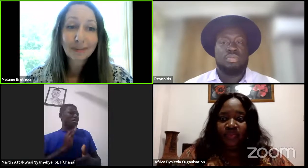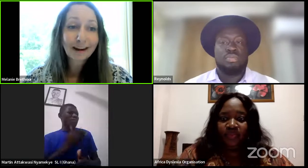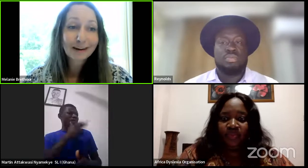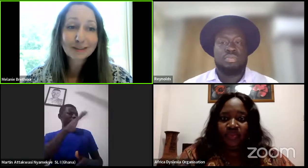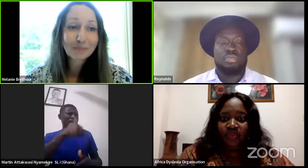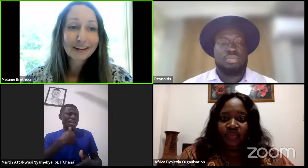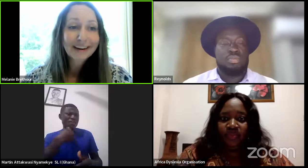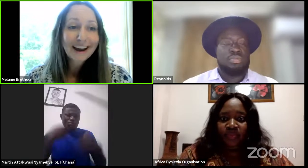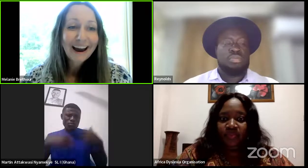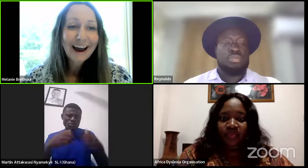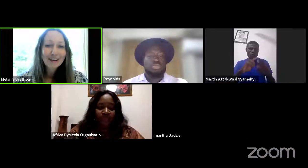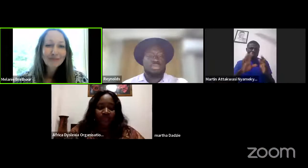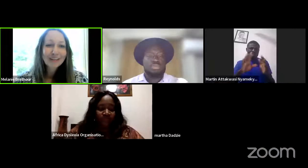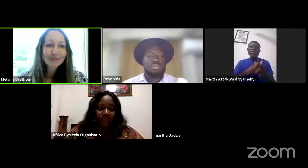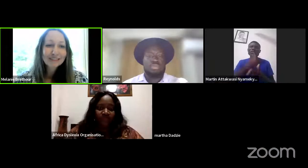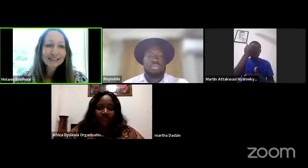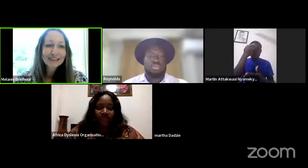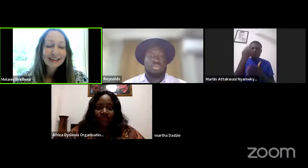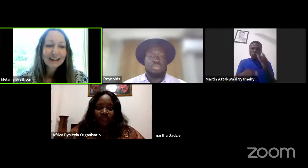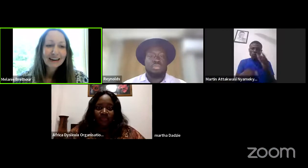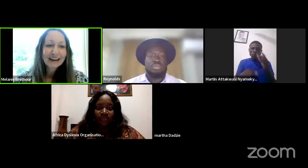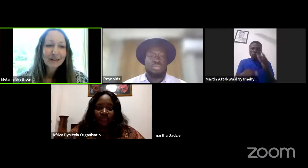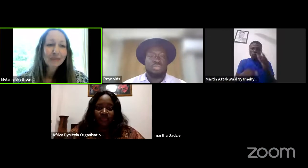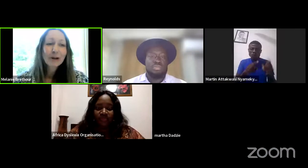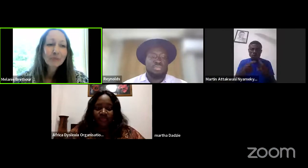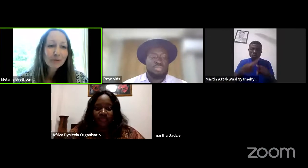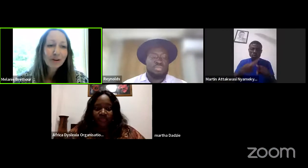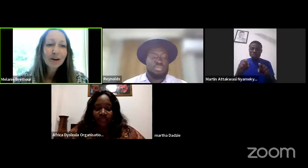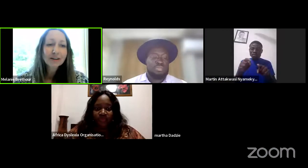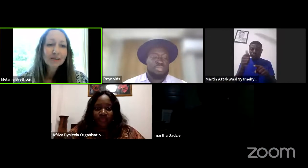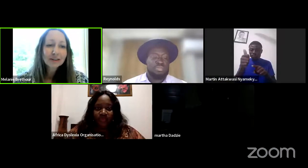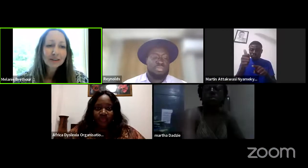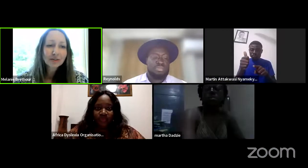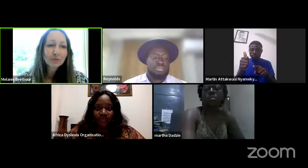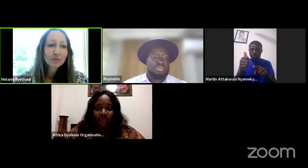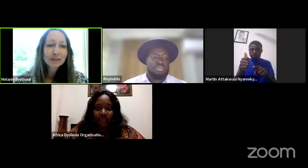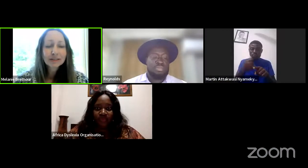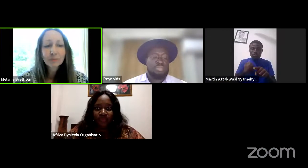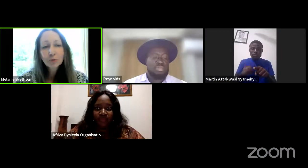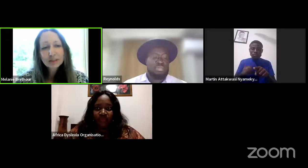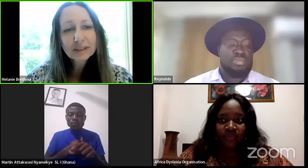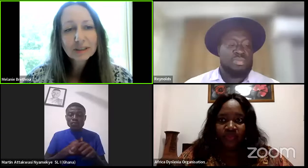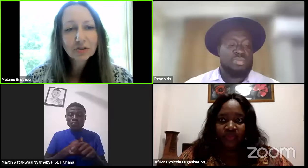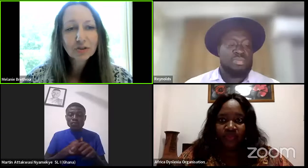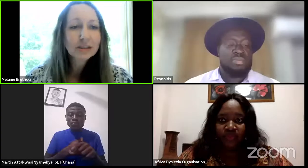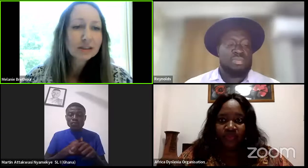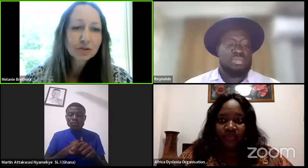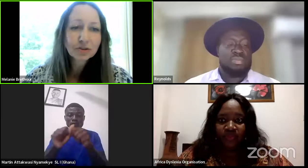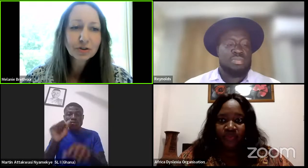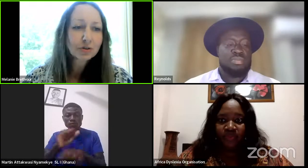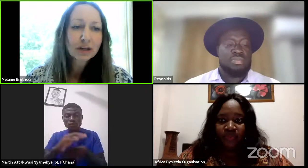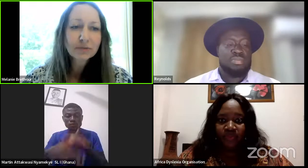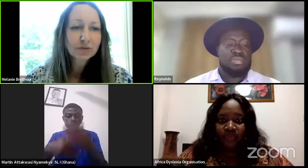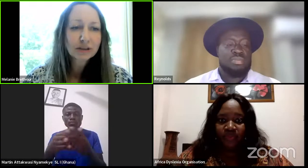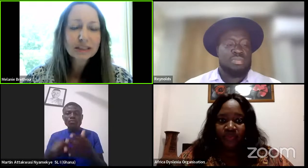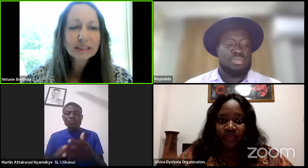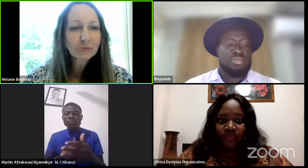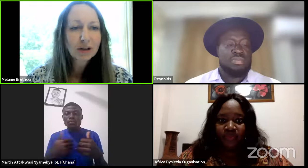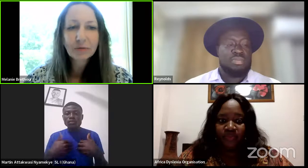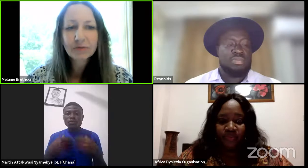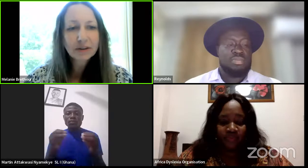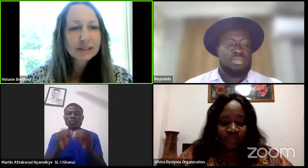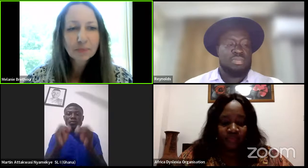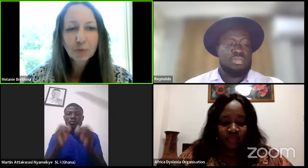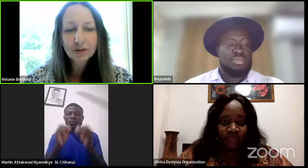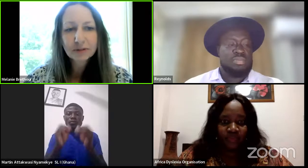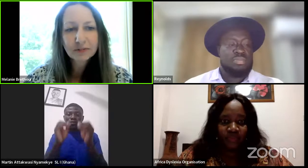do something else. But he was, and we went on and, spoke with the teachers. The teachers knew that he was struggling as well, and